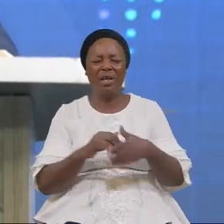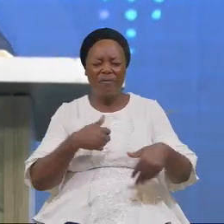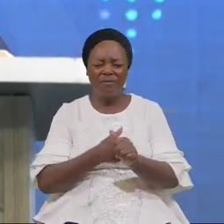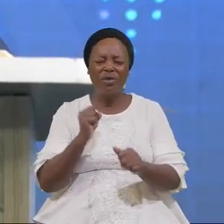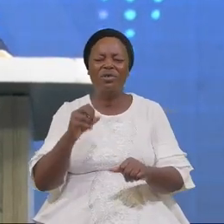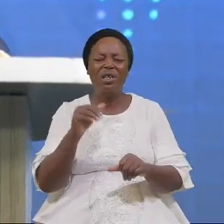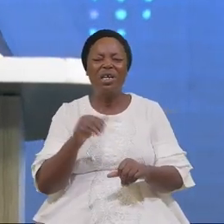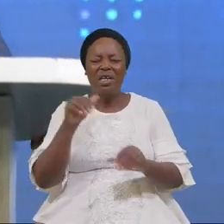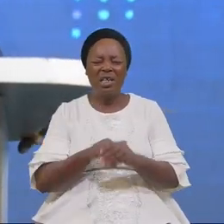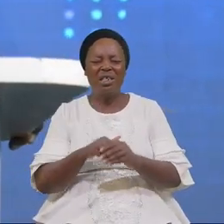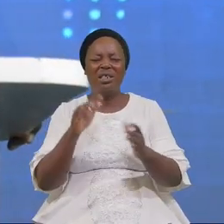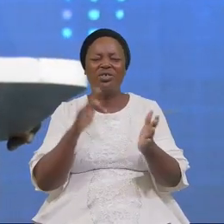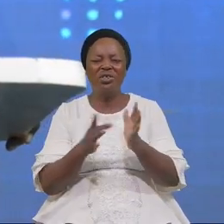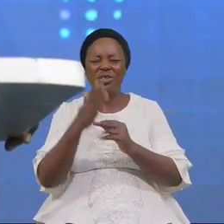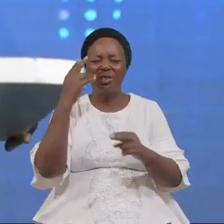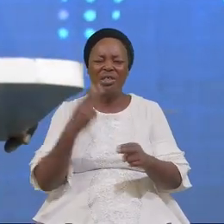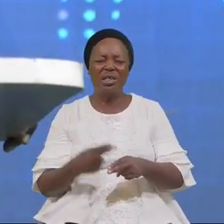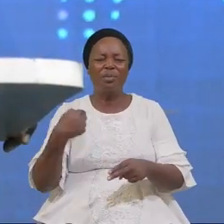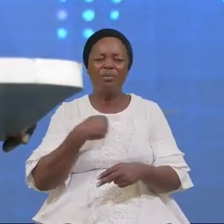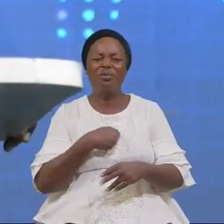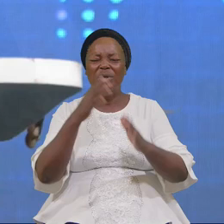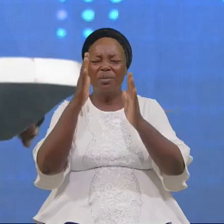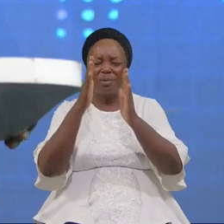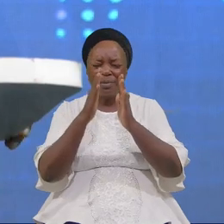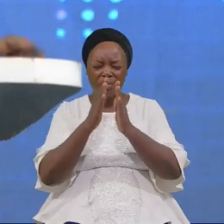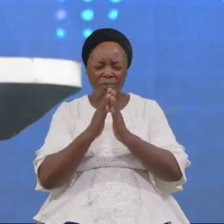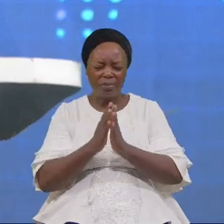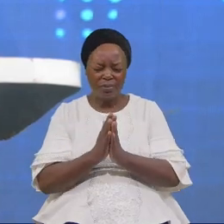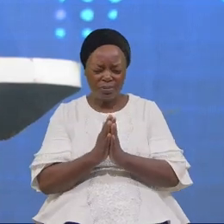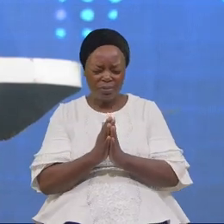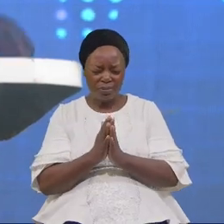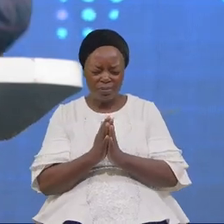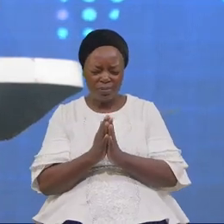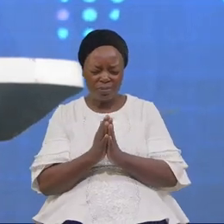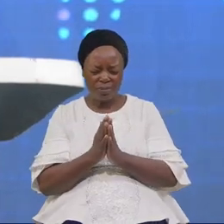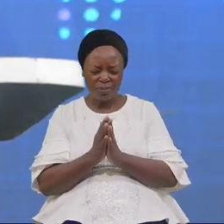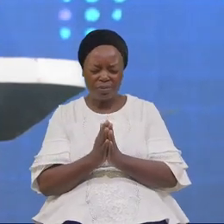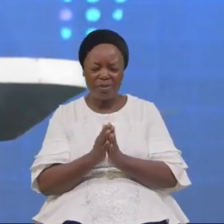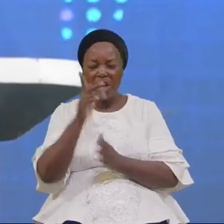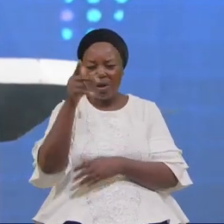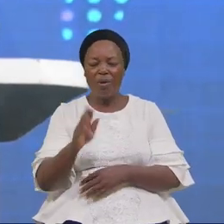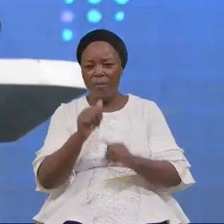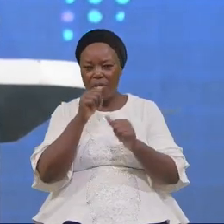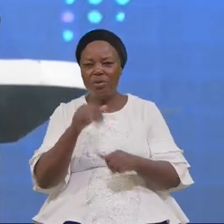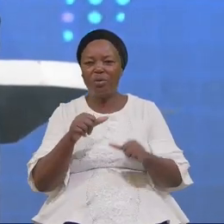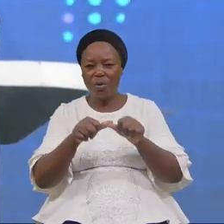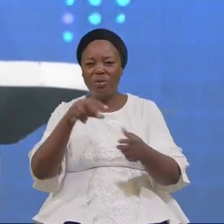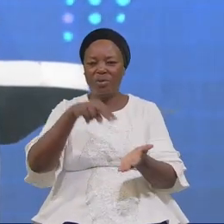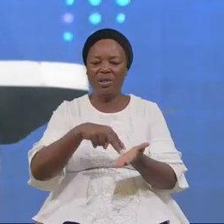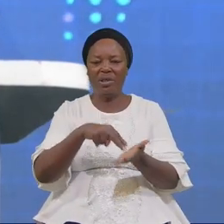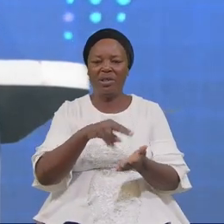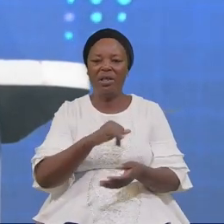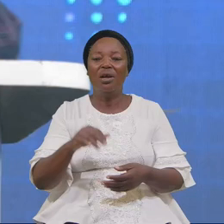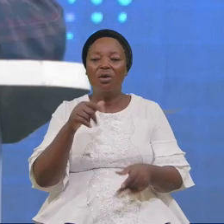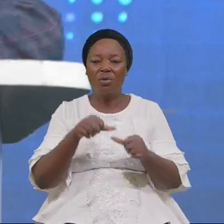Jesus' name we pray. God bless you. Keep on standing. Keep on